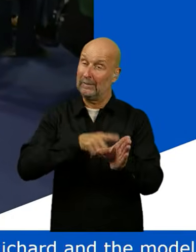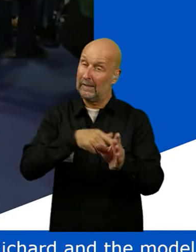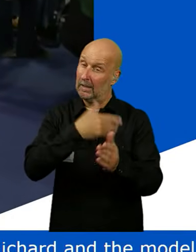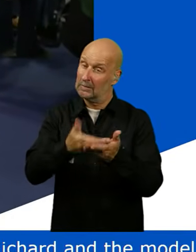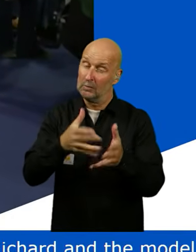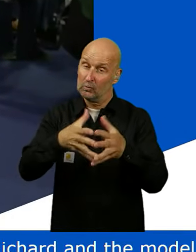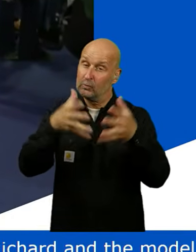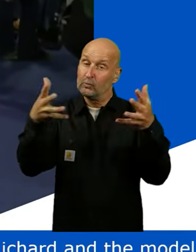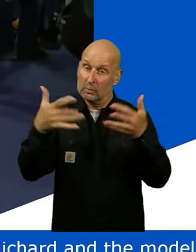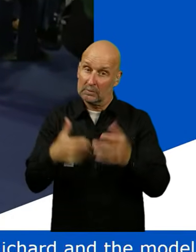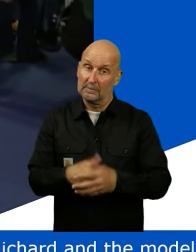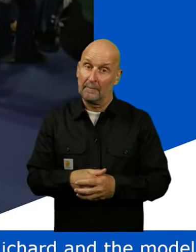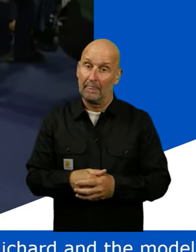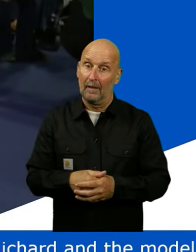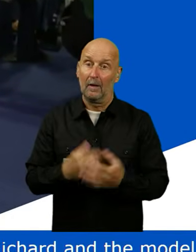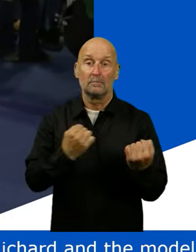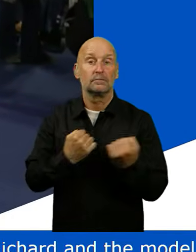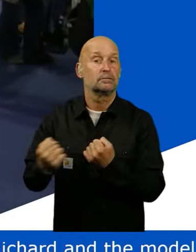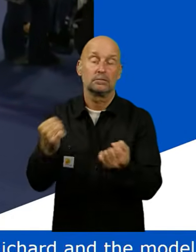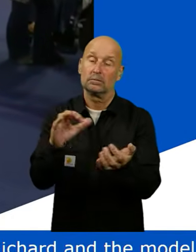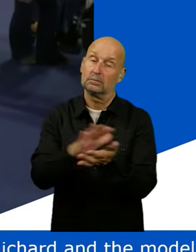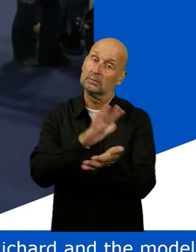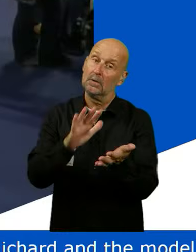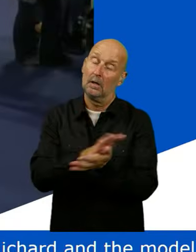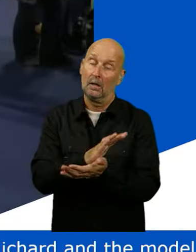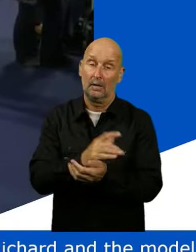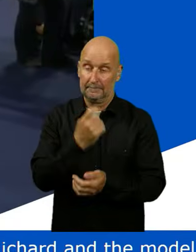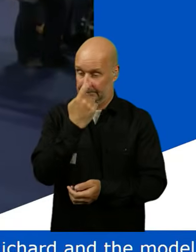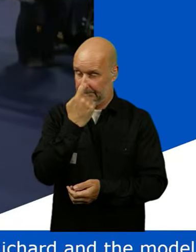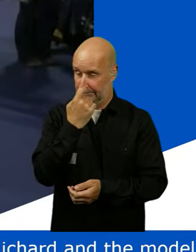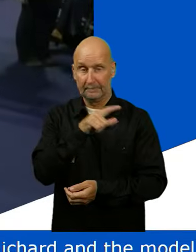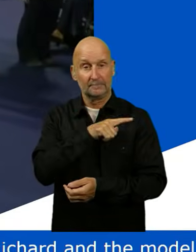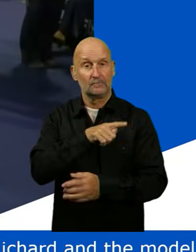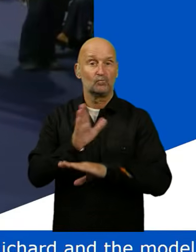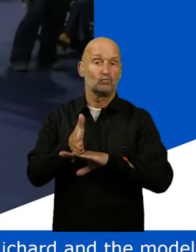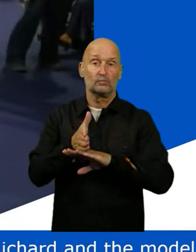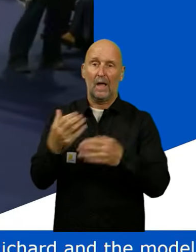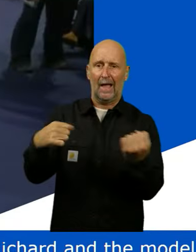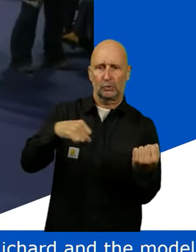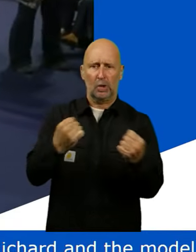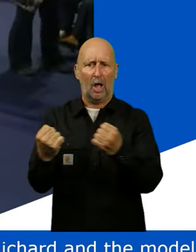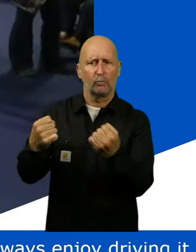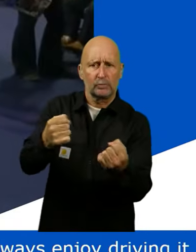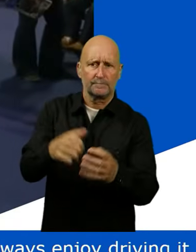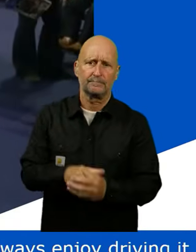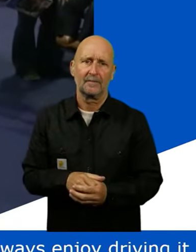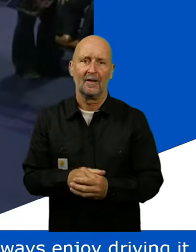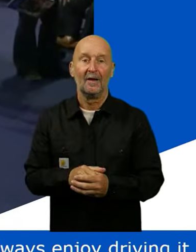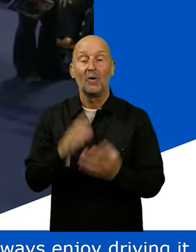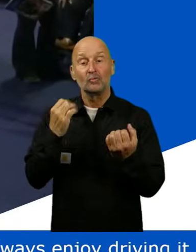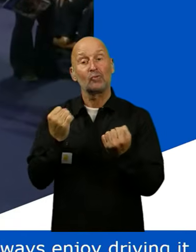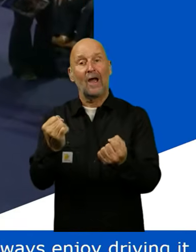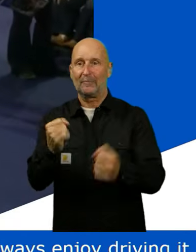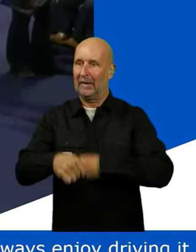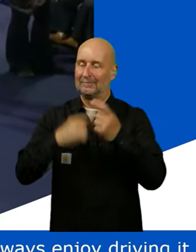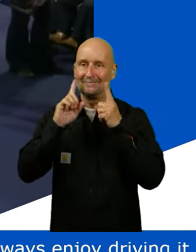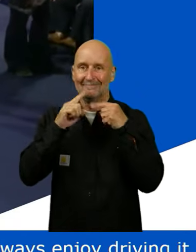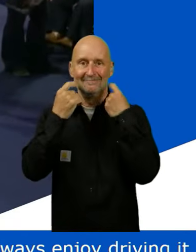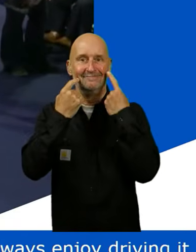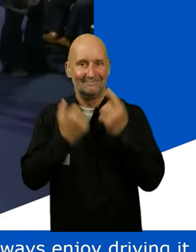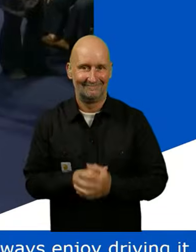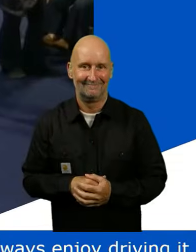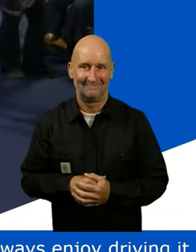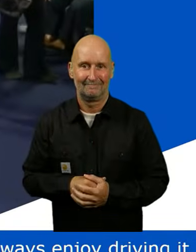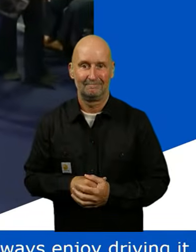enjoy driving it because it's such a great car to drive. It's really fun, handling is agile, it puts a smile on your face.